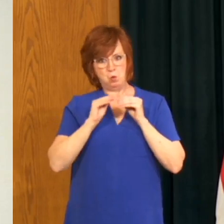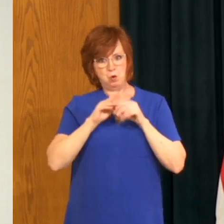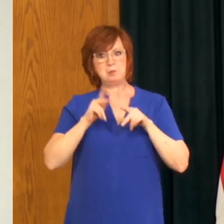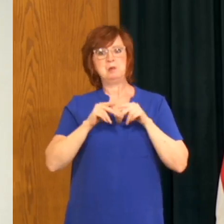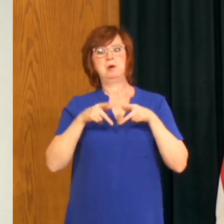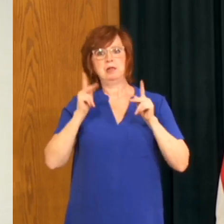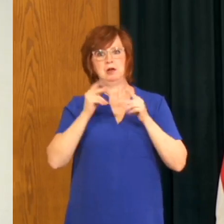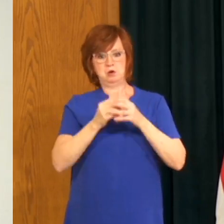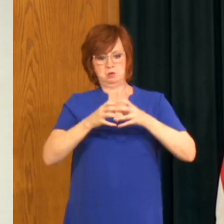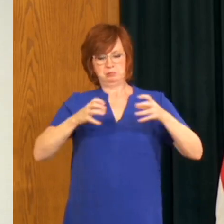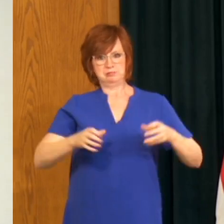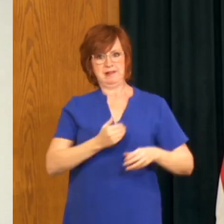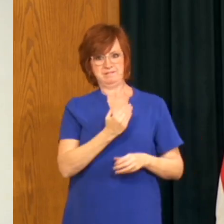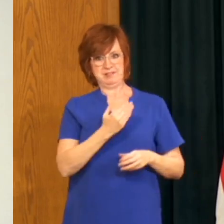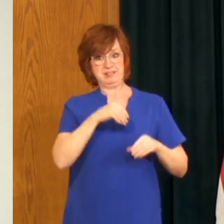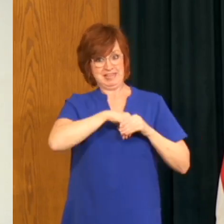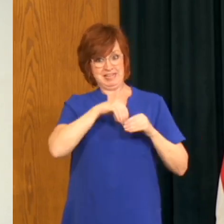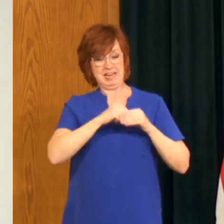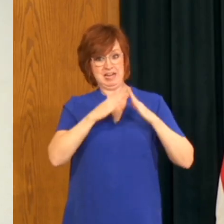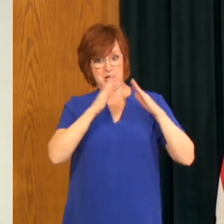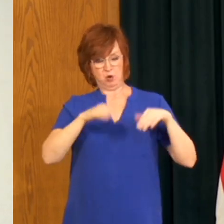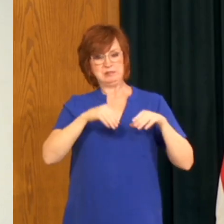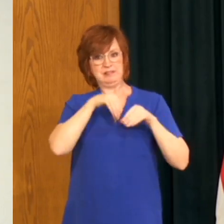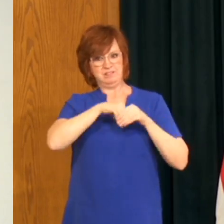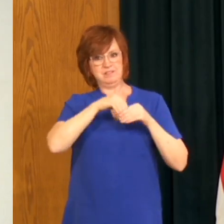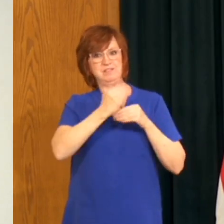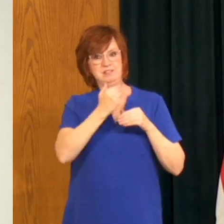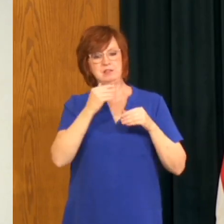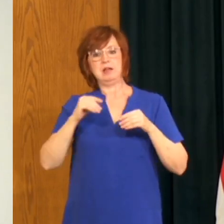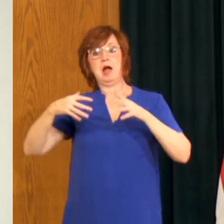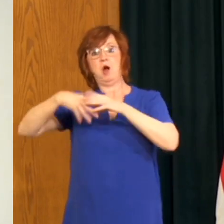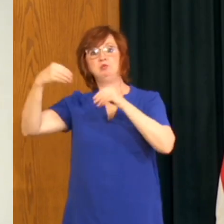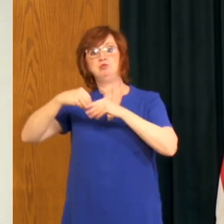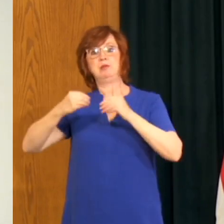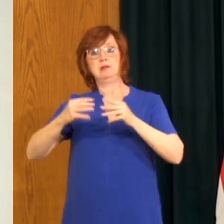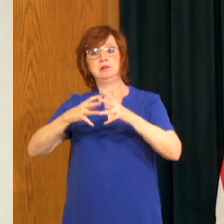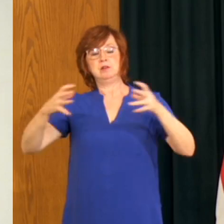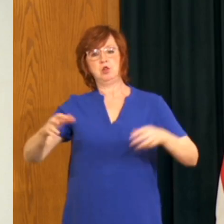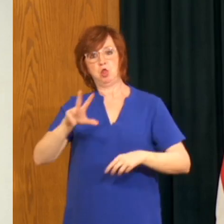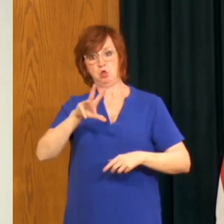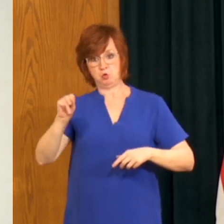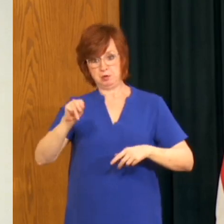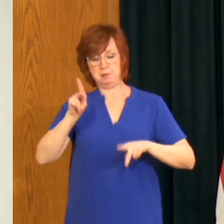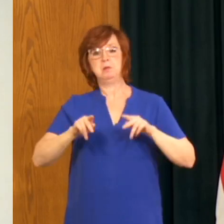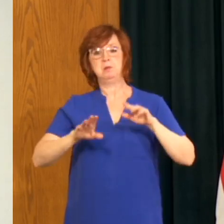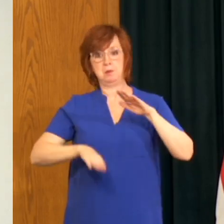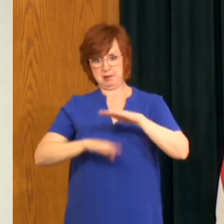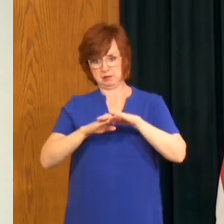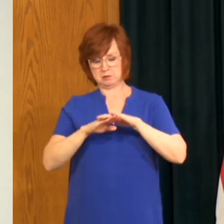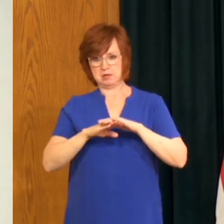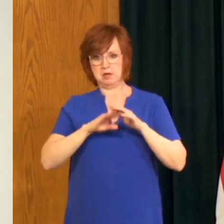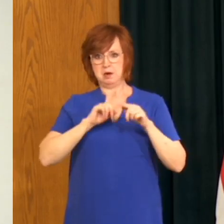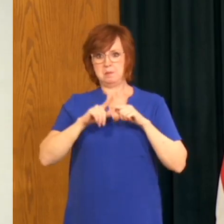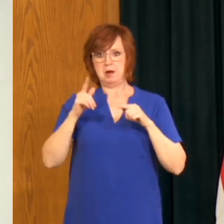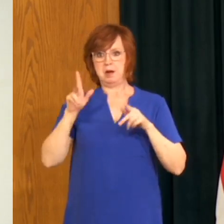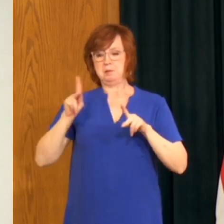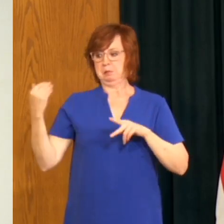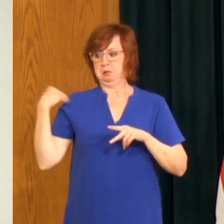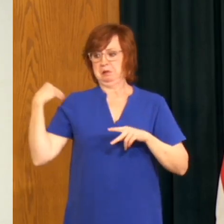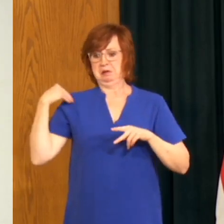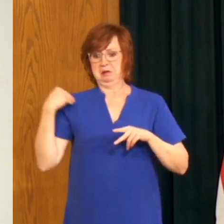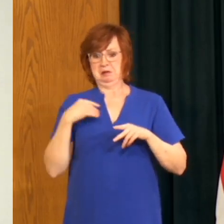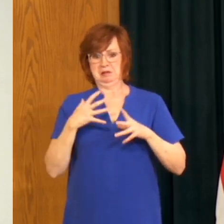30 outdoors, there's obviously a lot of interest in having even bigger gatherings, and we're receiving a lot of requests, and we are looking at that